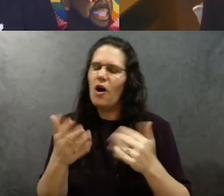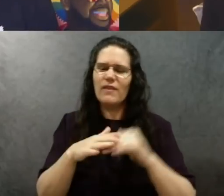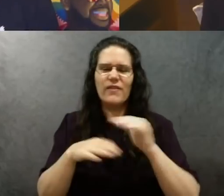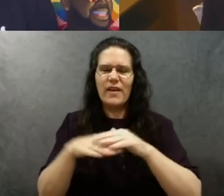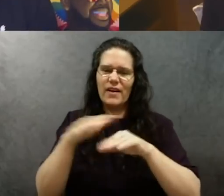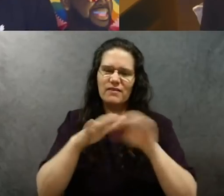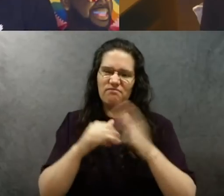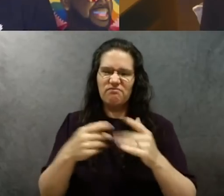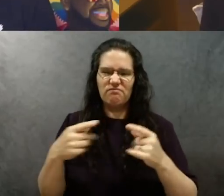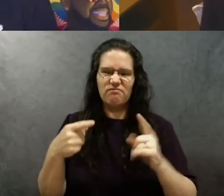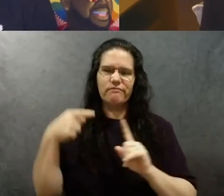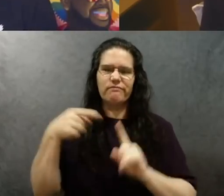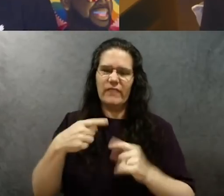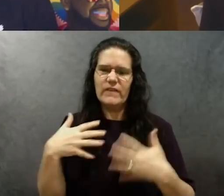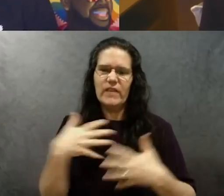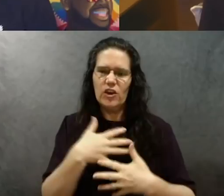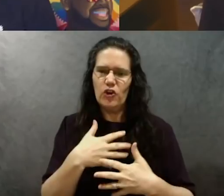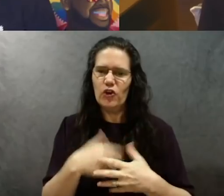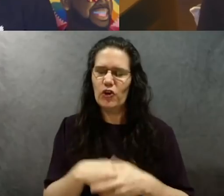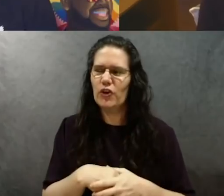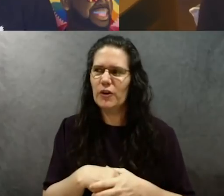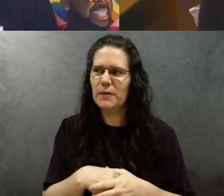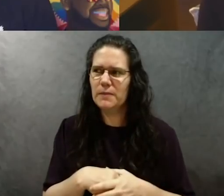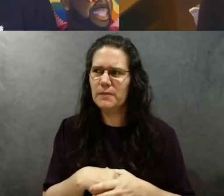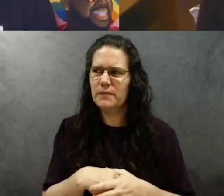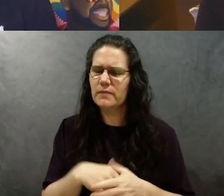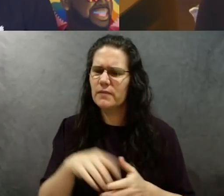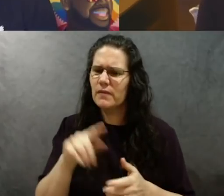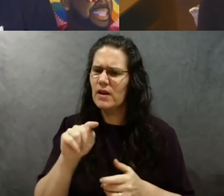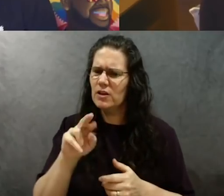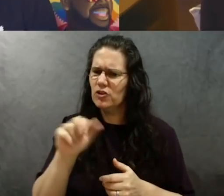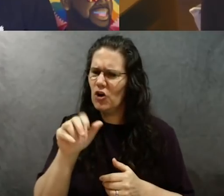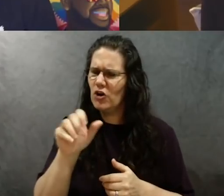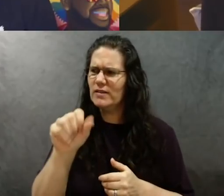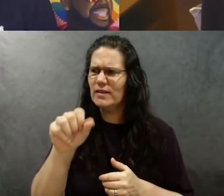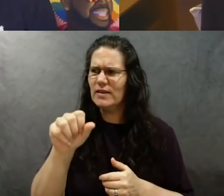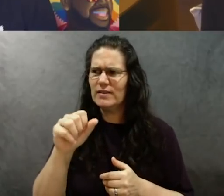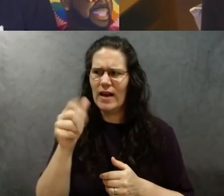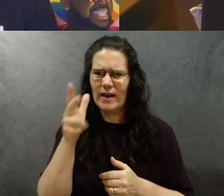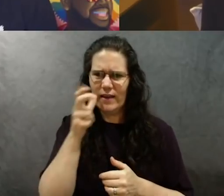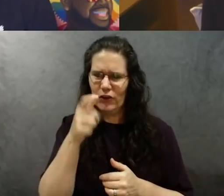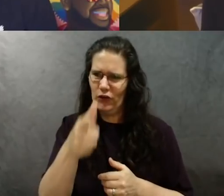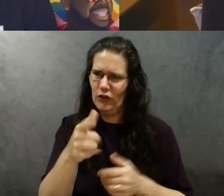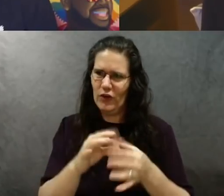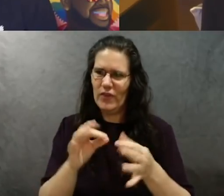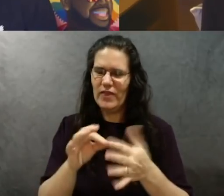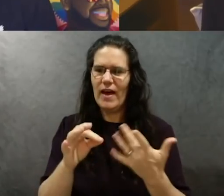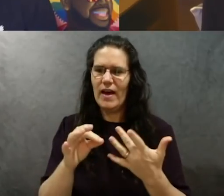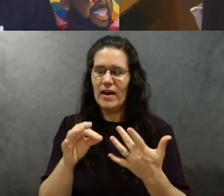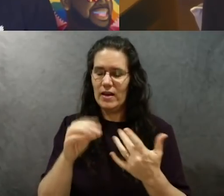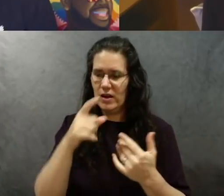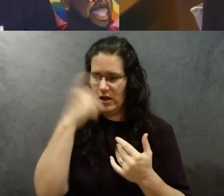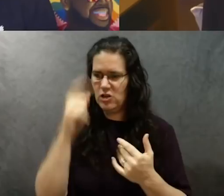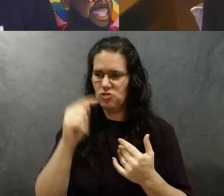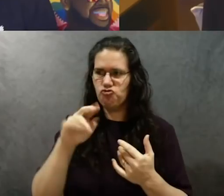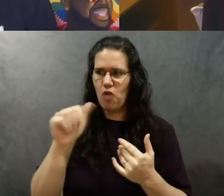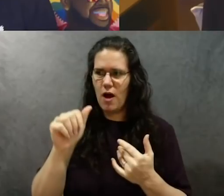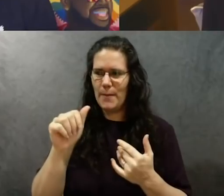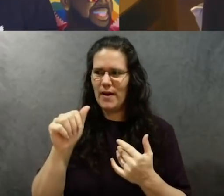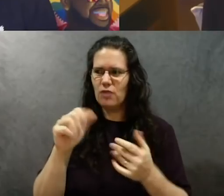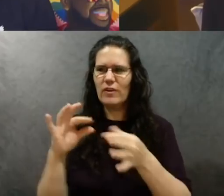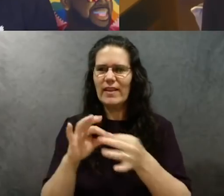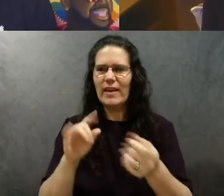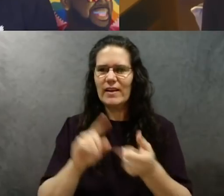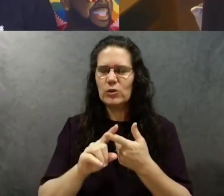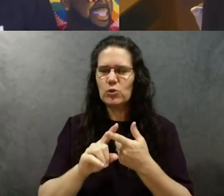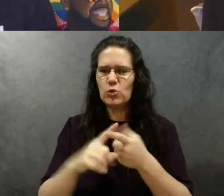fear. Yeah, but I hear what you're saying, and that trauma has to do with cutting off. And when you feel cut off, you